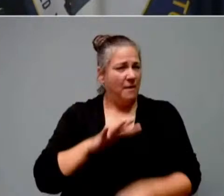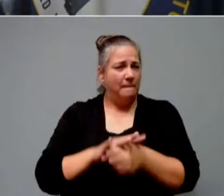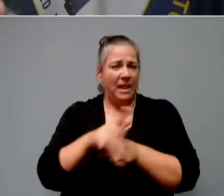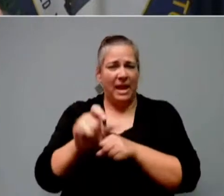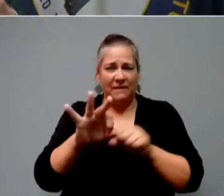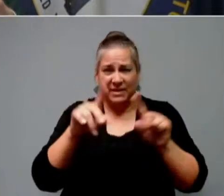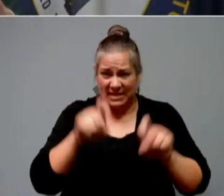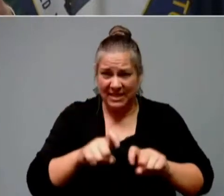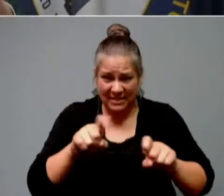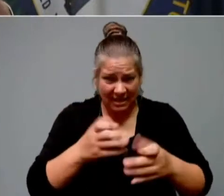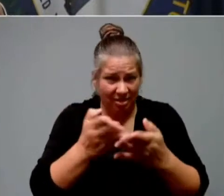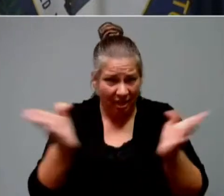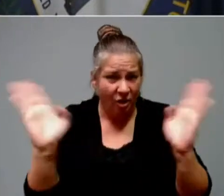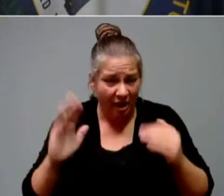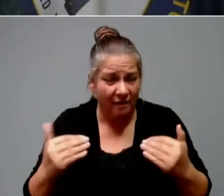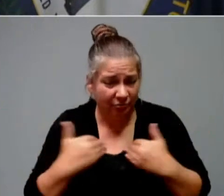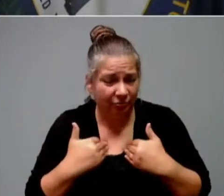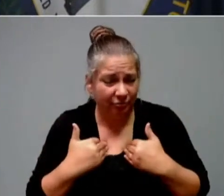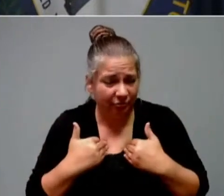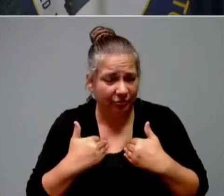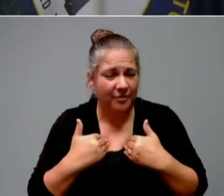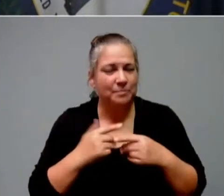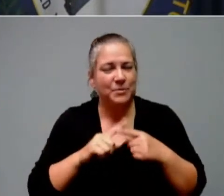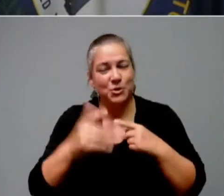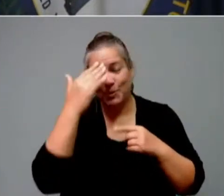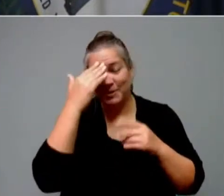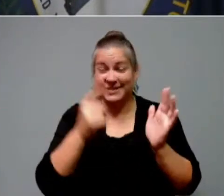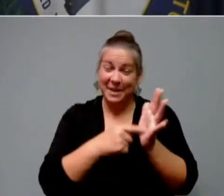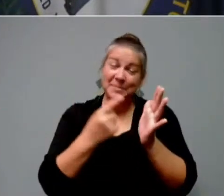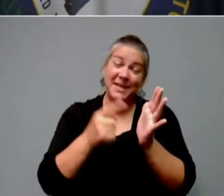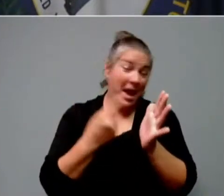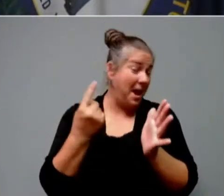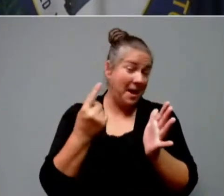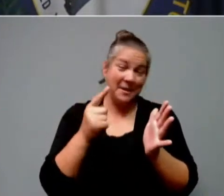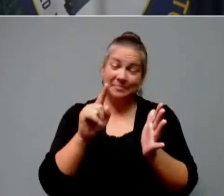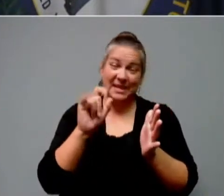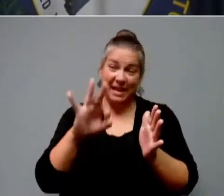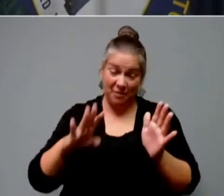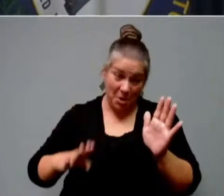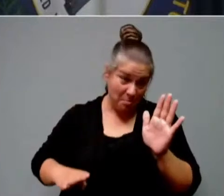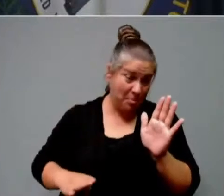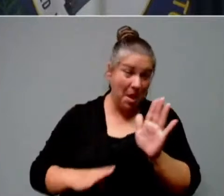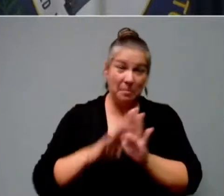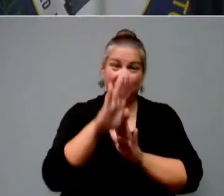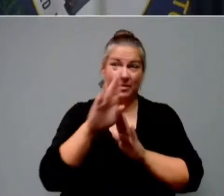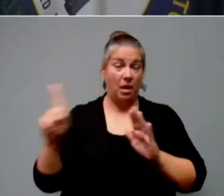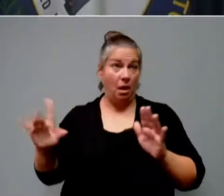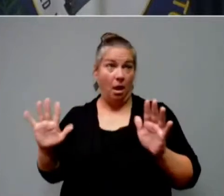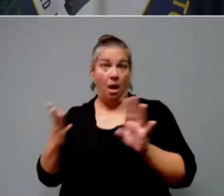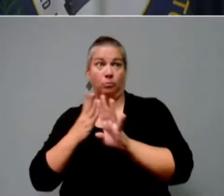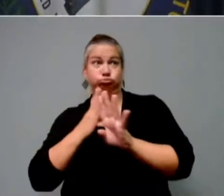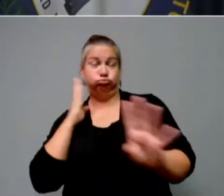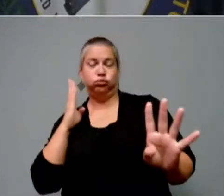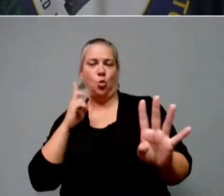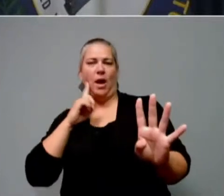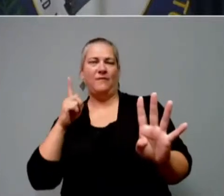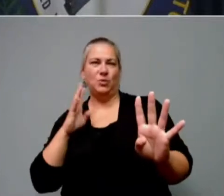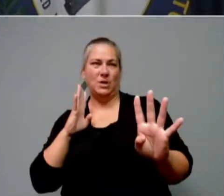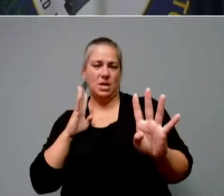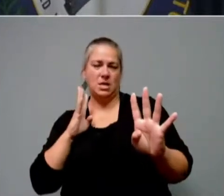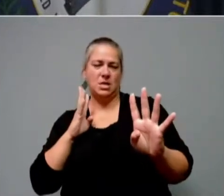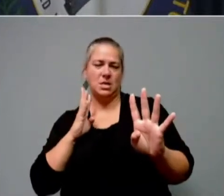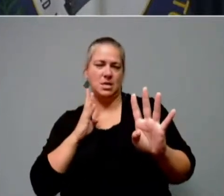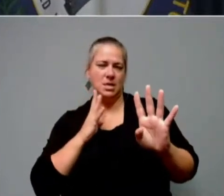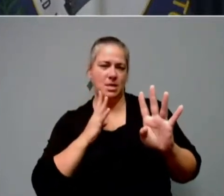course, anytime that there is all of a sudden a big bump in something, it may take a little bit to catch up, but I'm not worried at this point